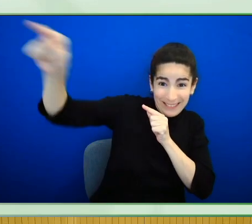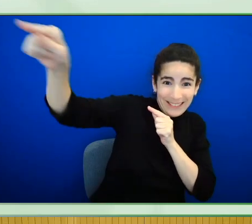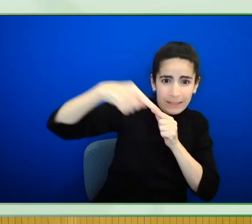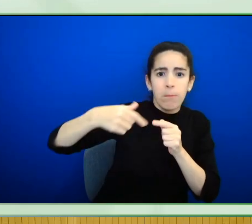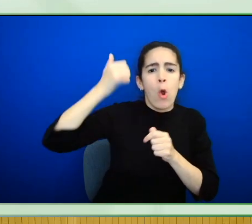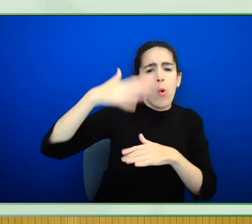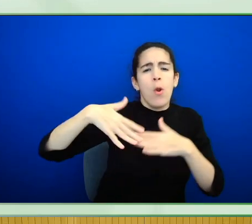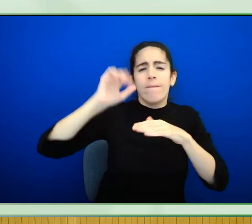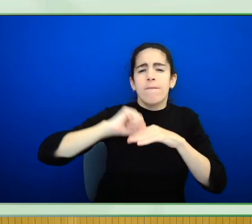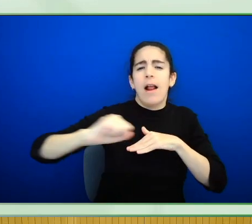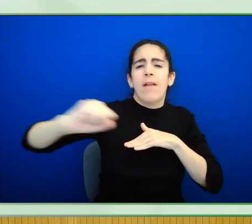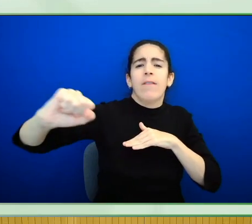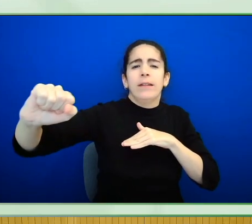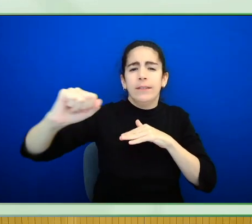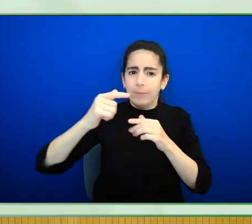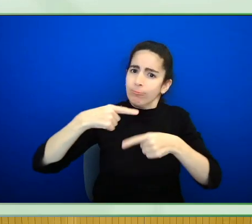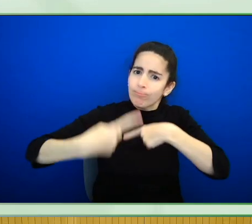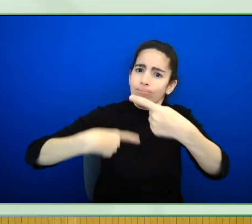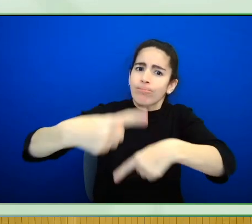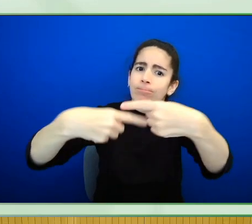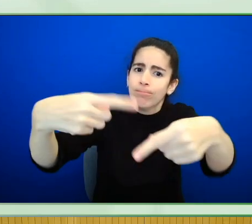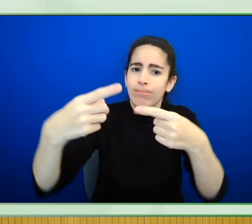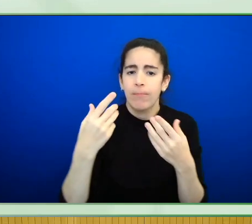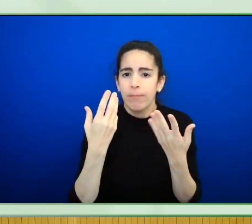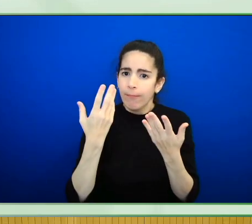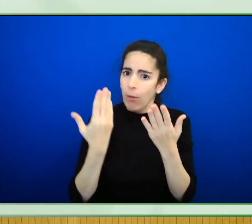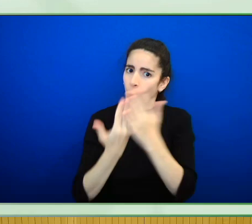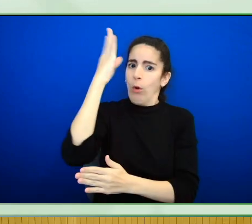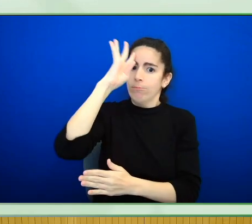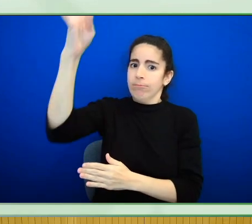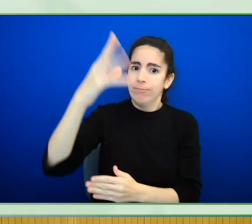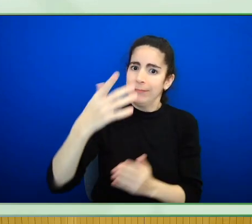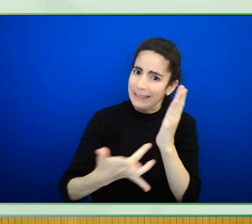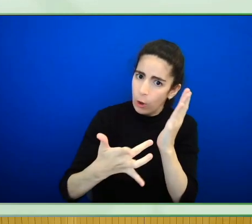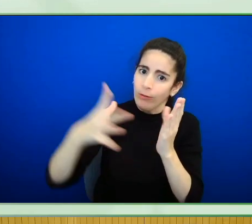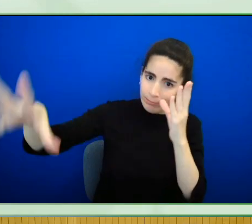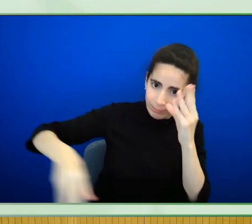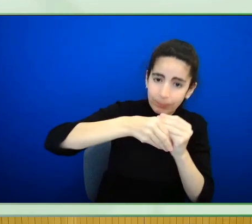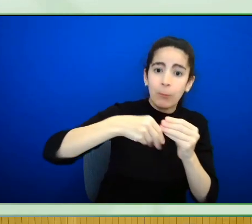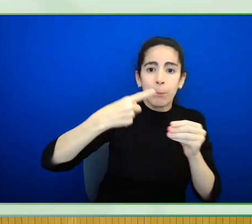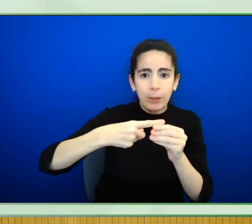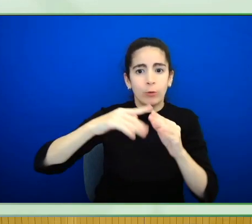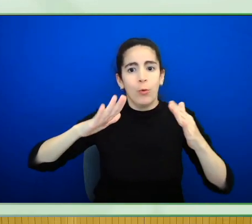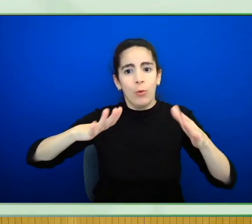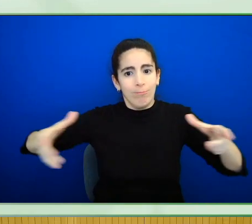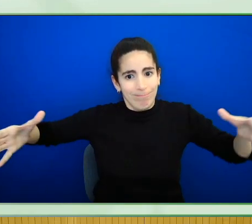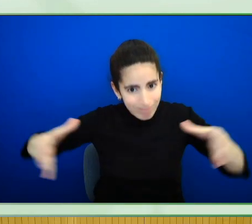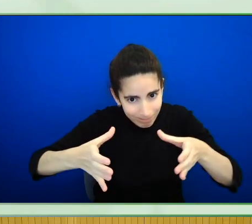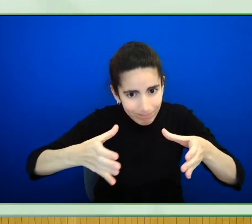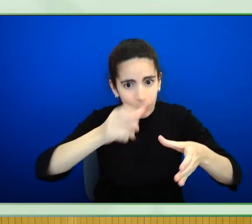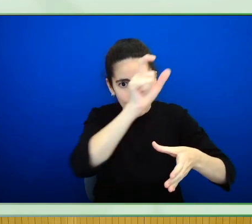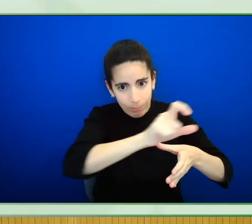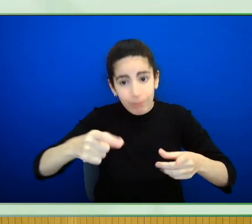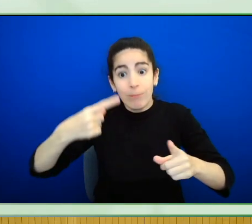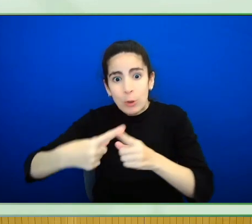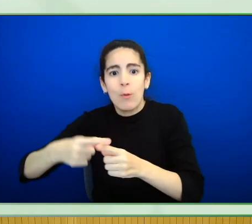monitoring, adjustment, and data use. We collect data. Technology allows us now to know about the data logging,